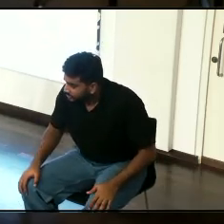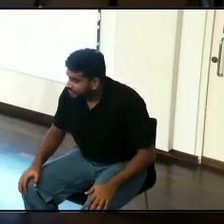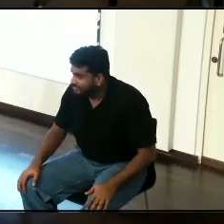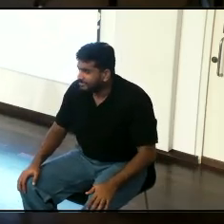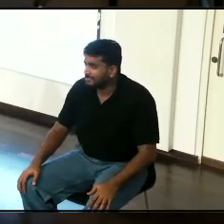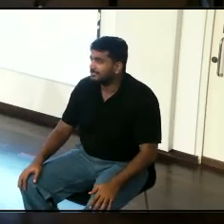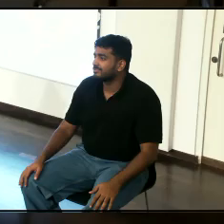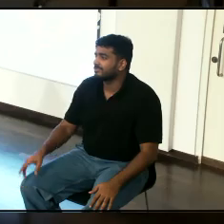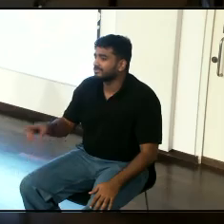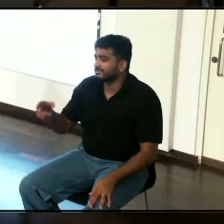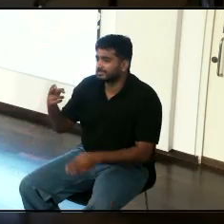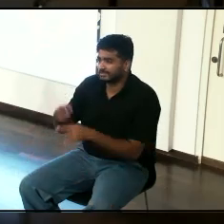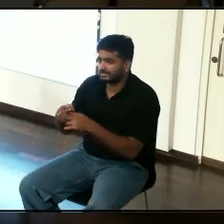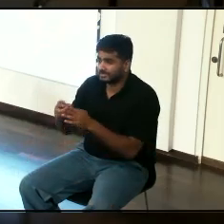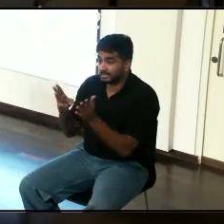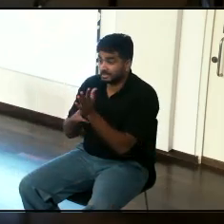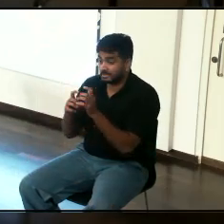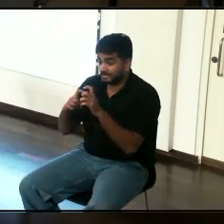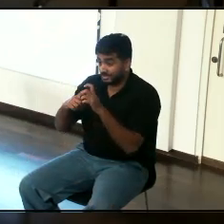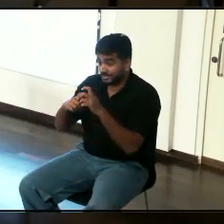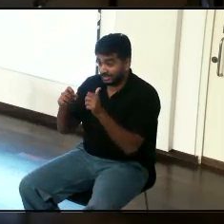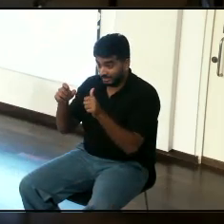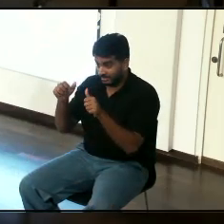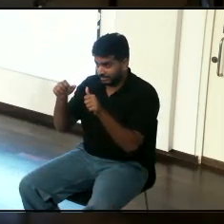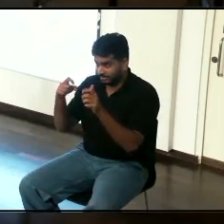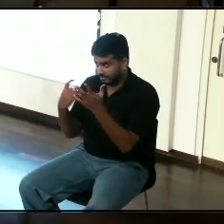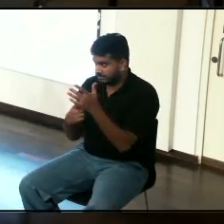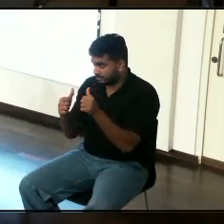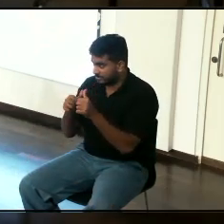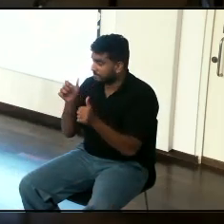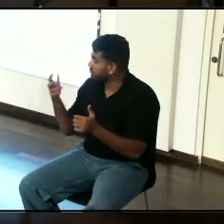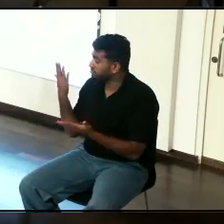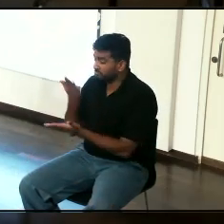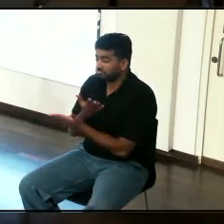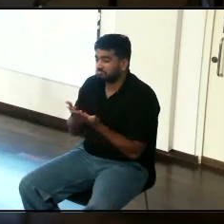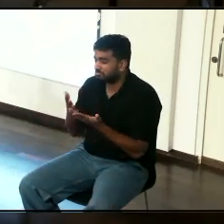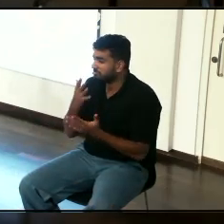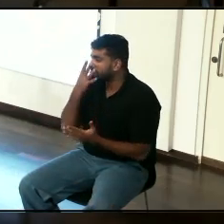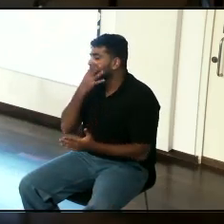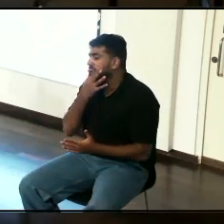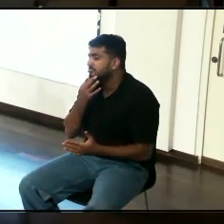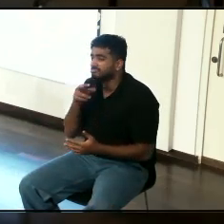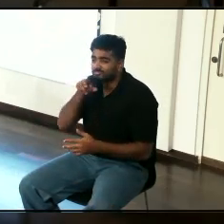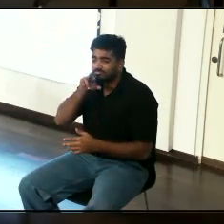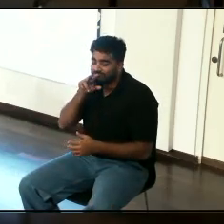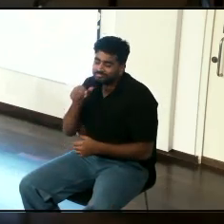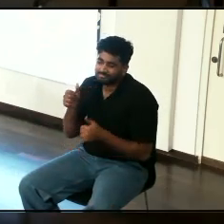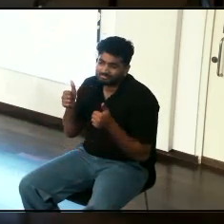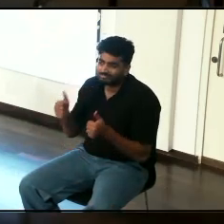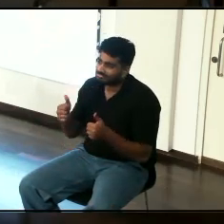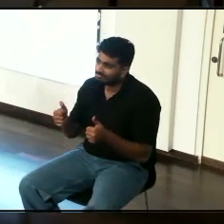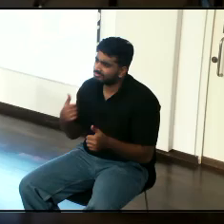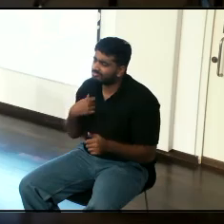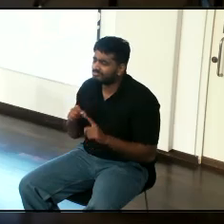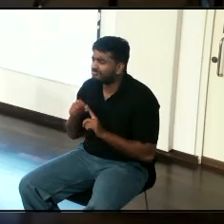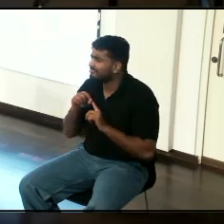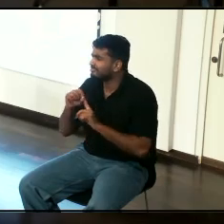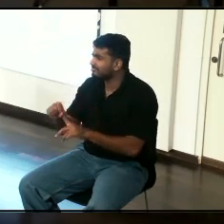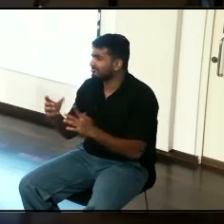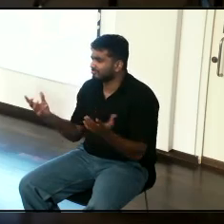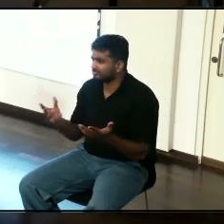Hi, my name is Neera. Thank you so much for a lovely talk. And so my question is, what sort